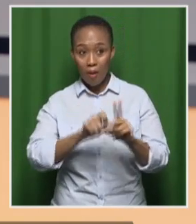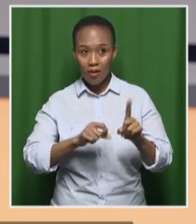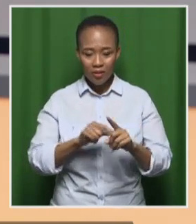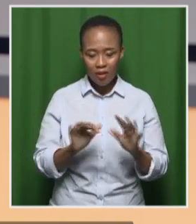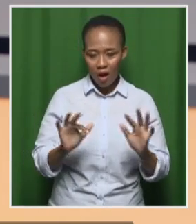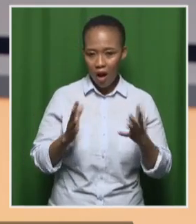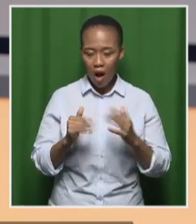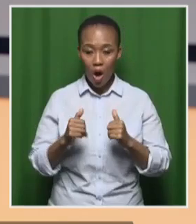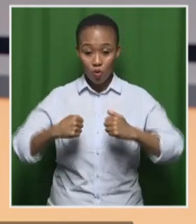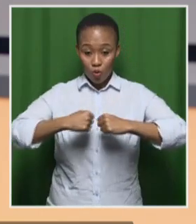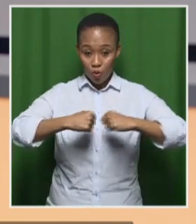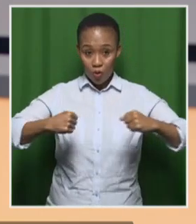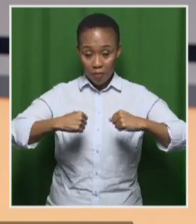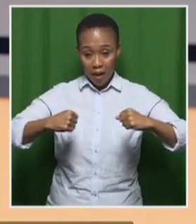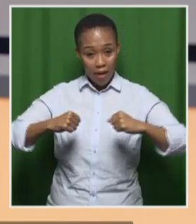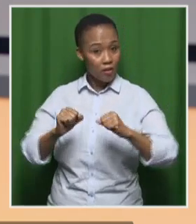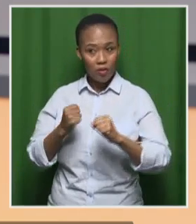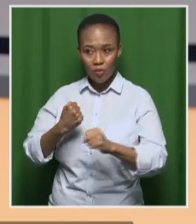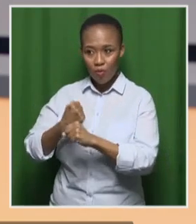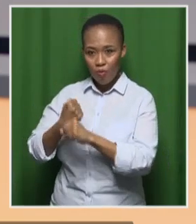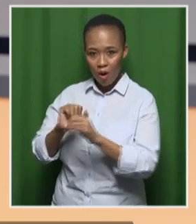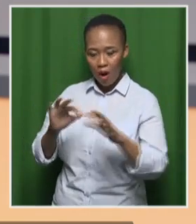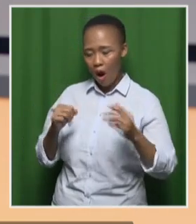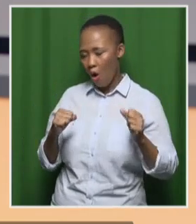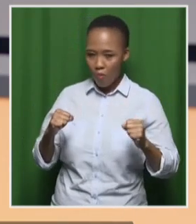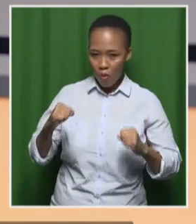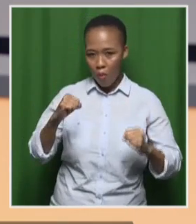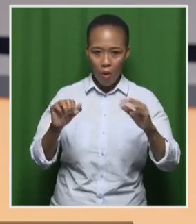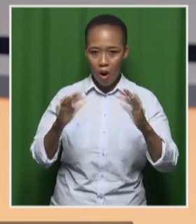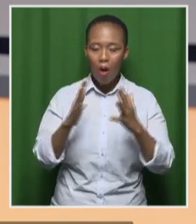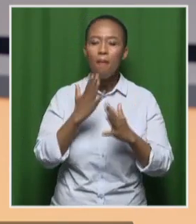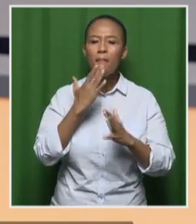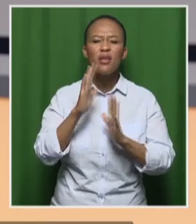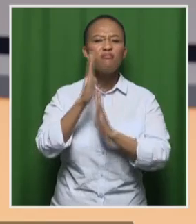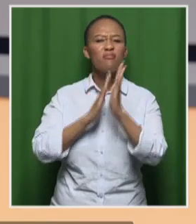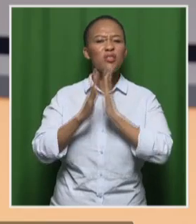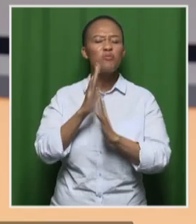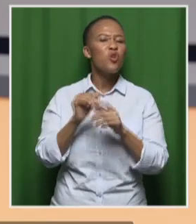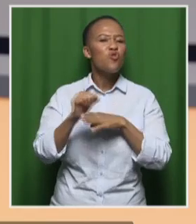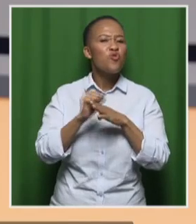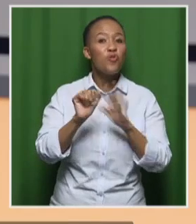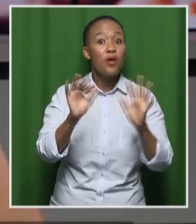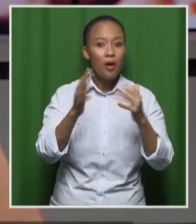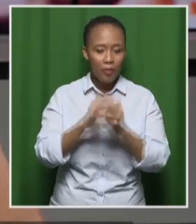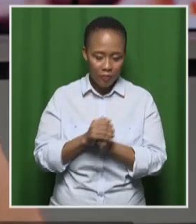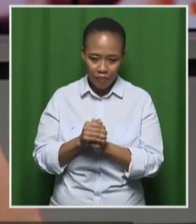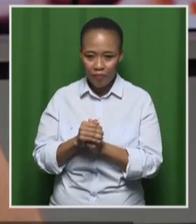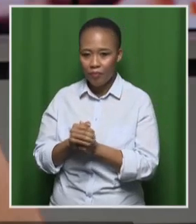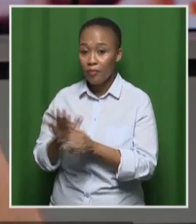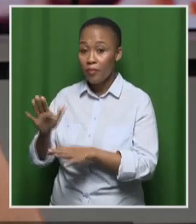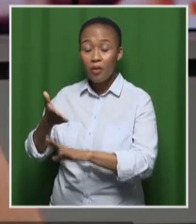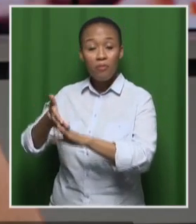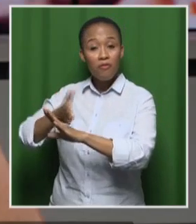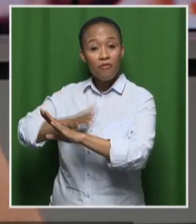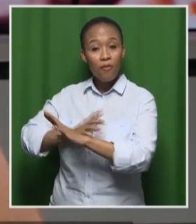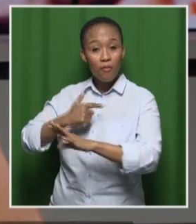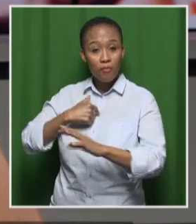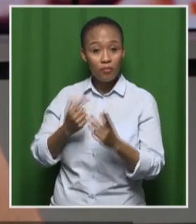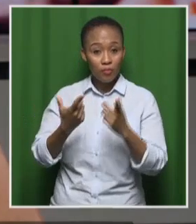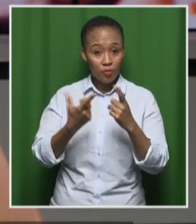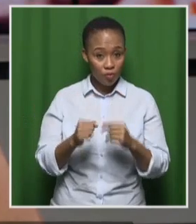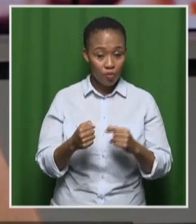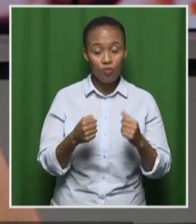spaces that he'd work within. Bring us into your training for this fight. Well, before I do that, I think we need to put it into context